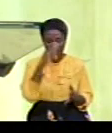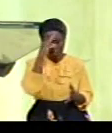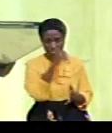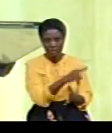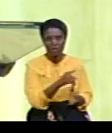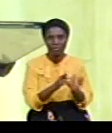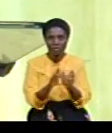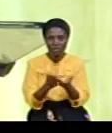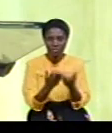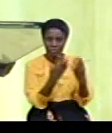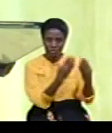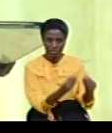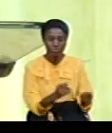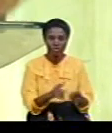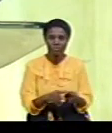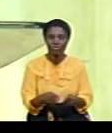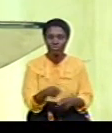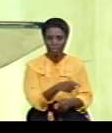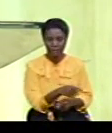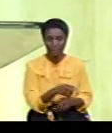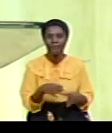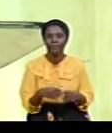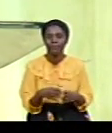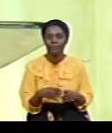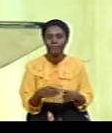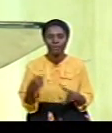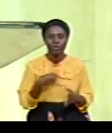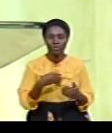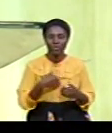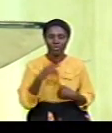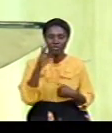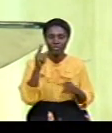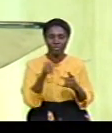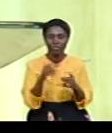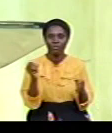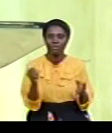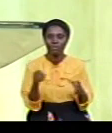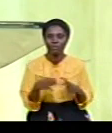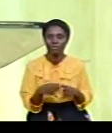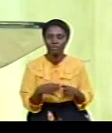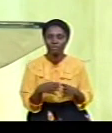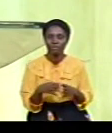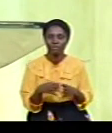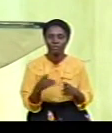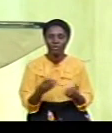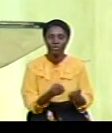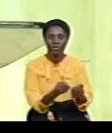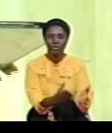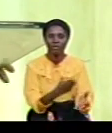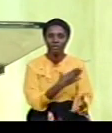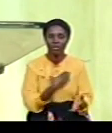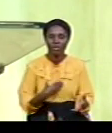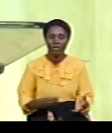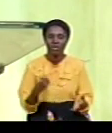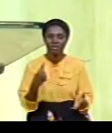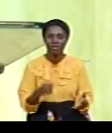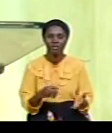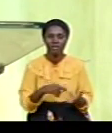them. So we look at 3 points quickly. Number one, the cause and effects of lust among the brethren.